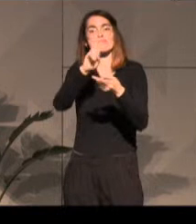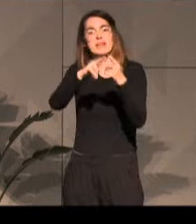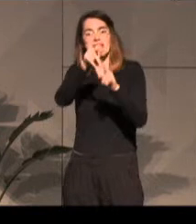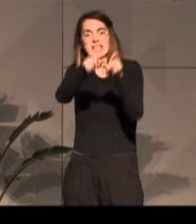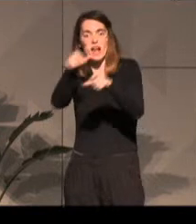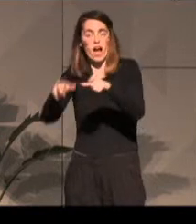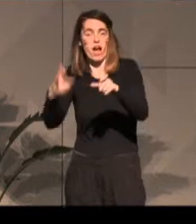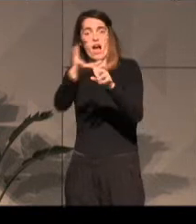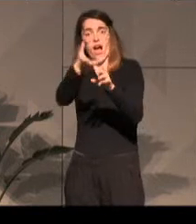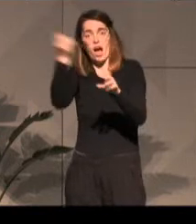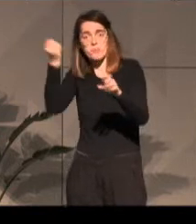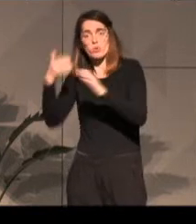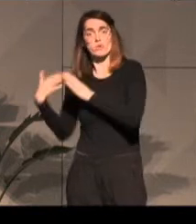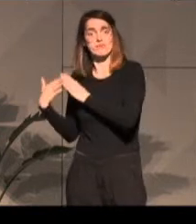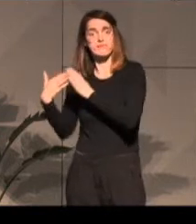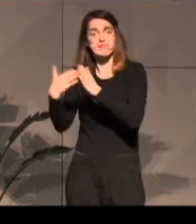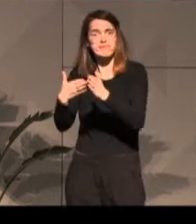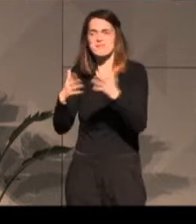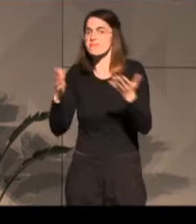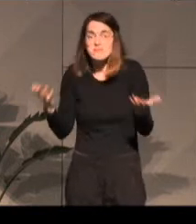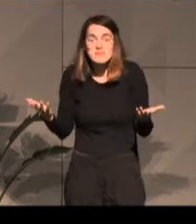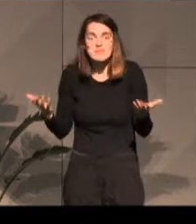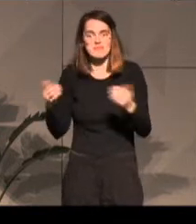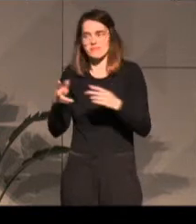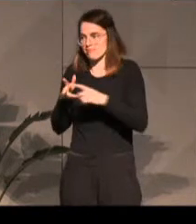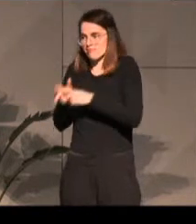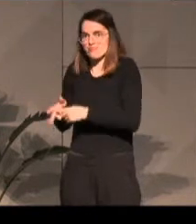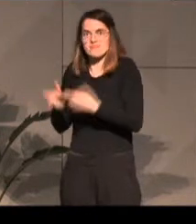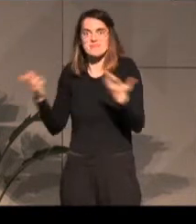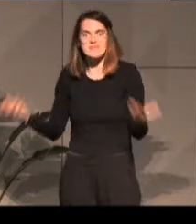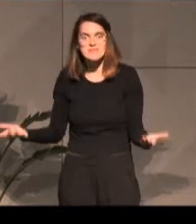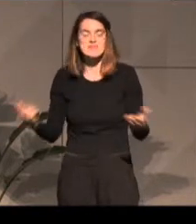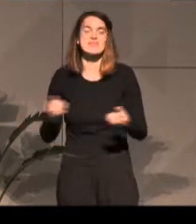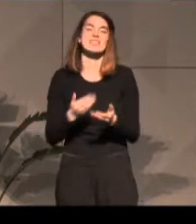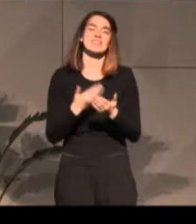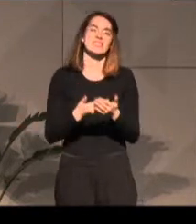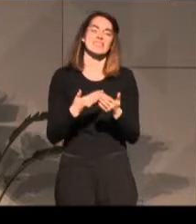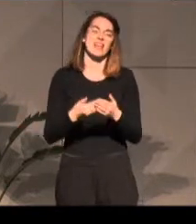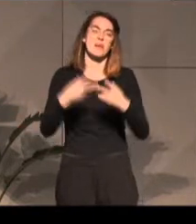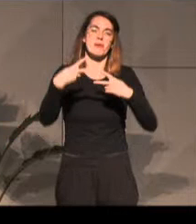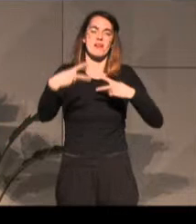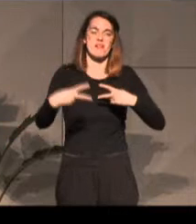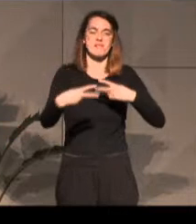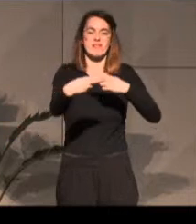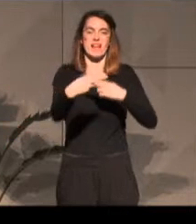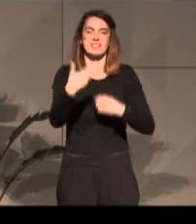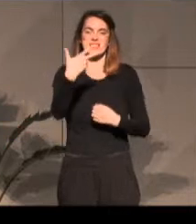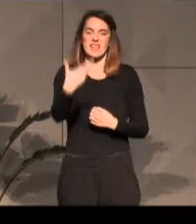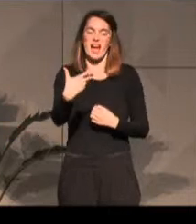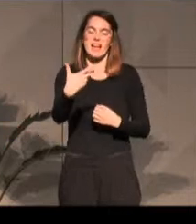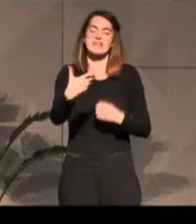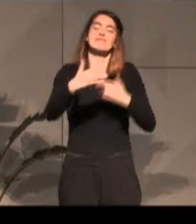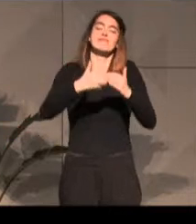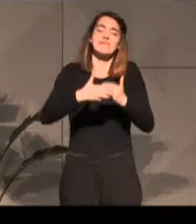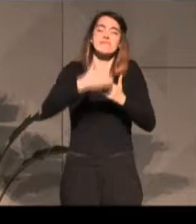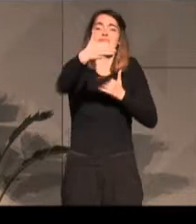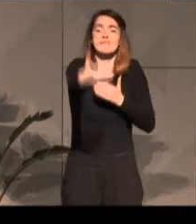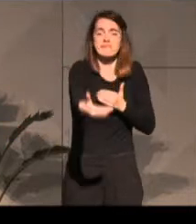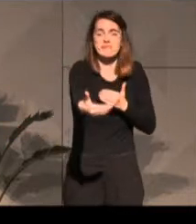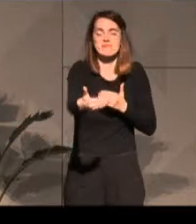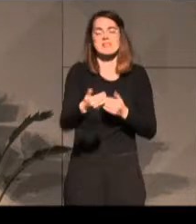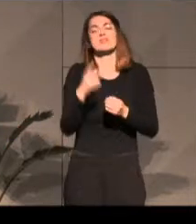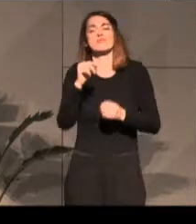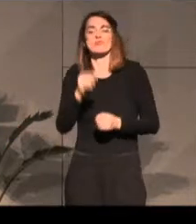pick up the people except for this very targeted air operation. Apart from that, we extended phase